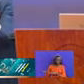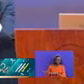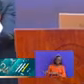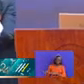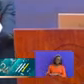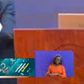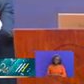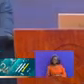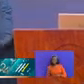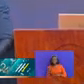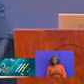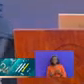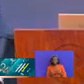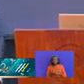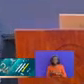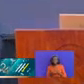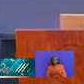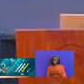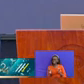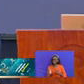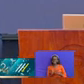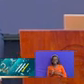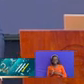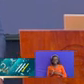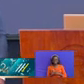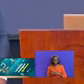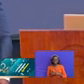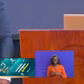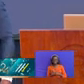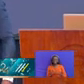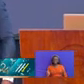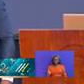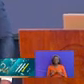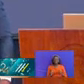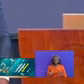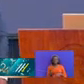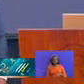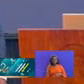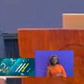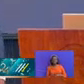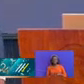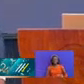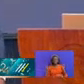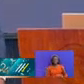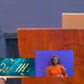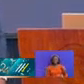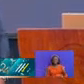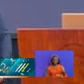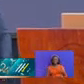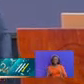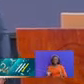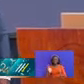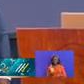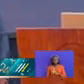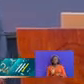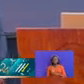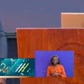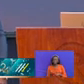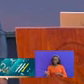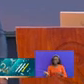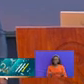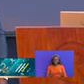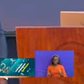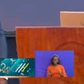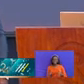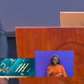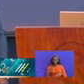take us out of the presence of God hallelujah I can tell you the truth majority of the cars that are packed out of